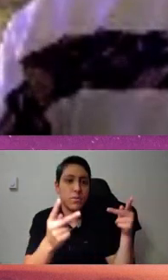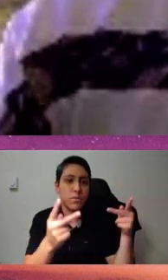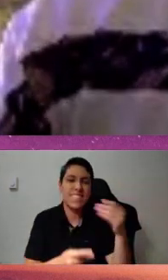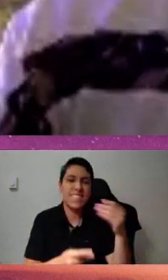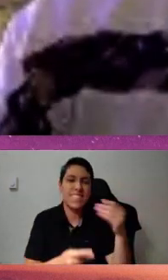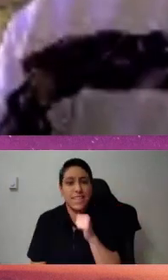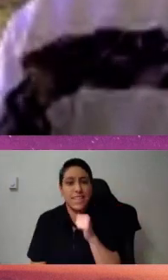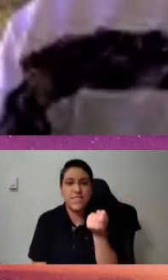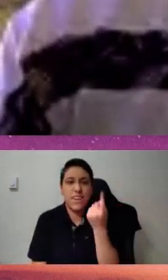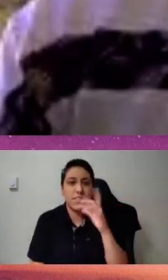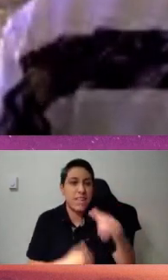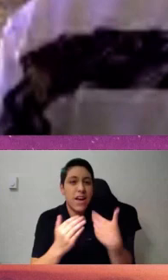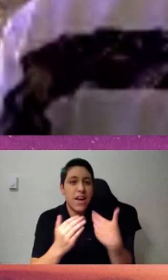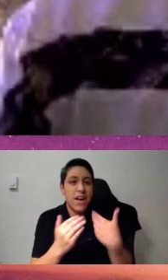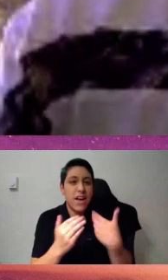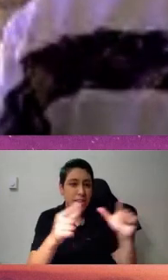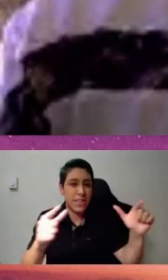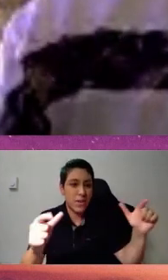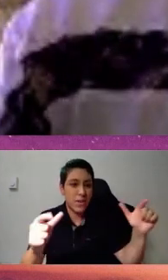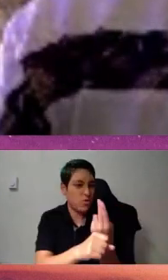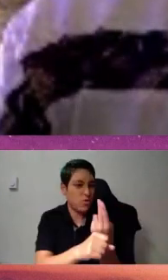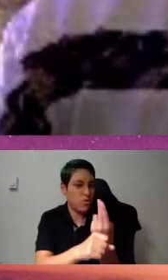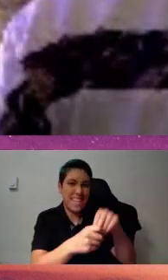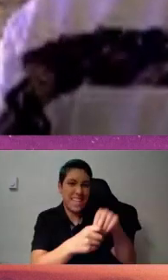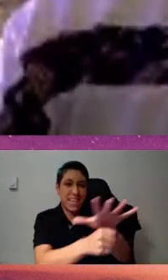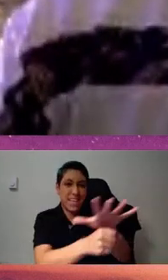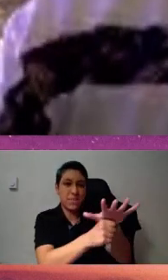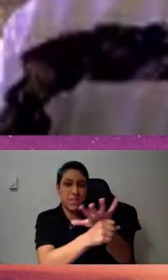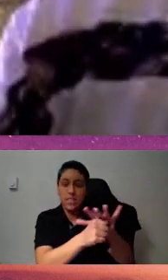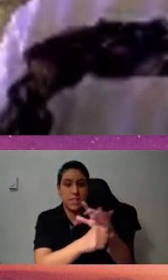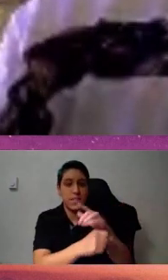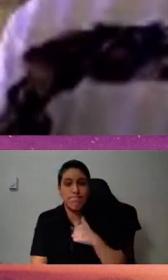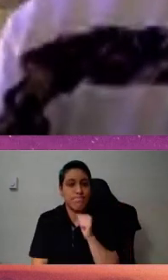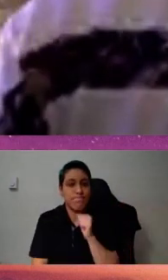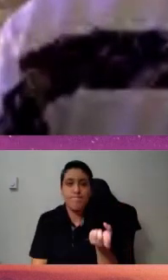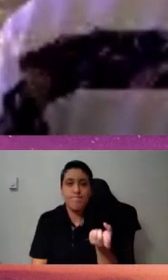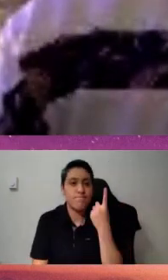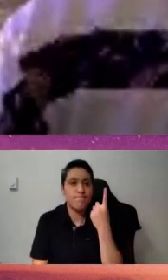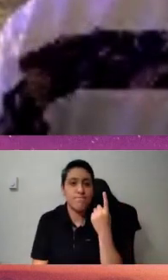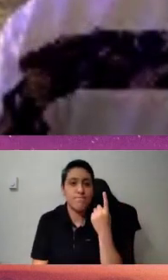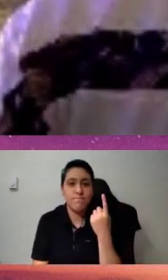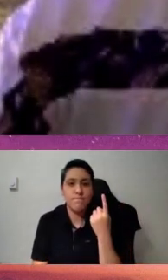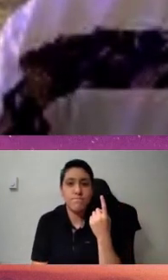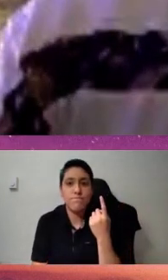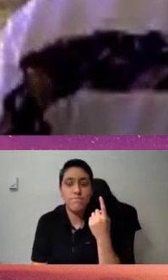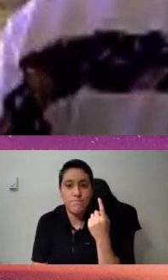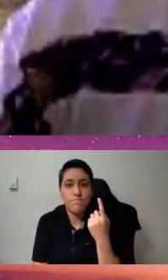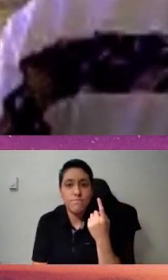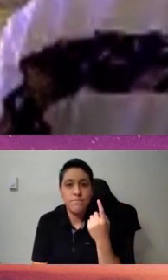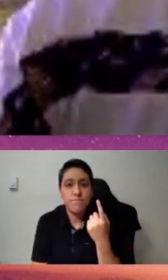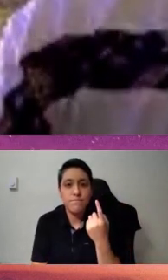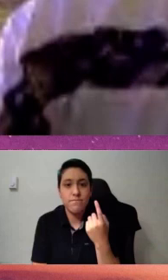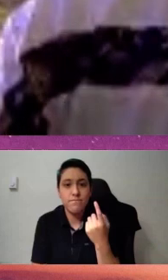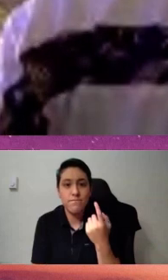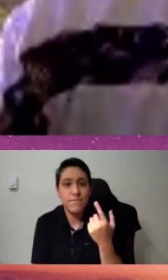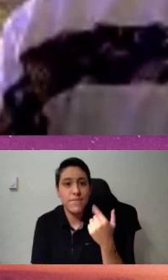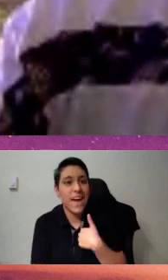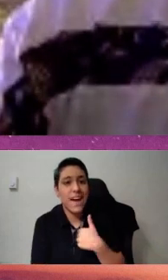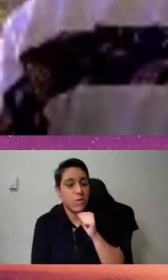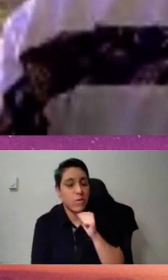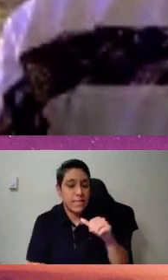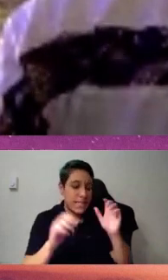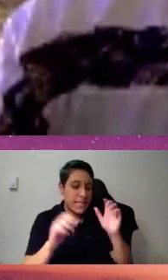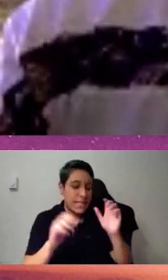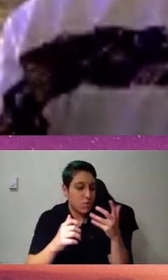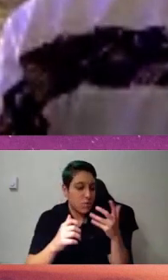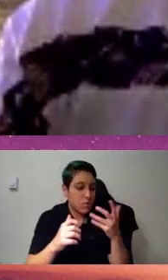of the language being used. I wasn't actually able to tap into a lot of the academic rhetoric that